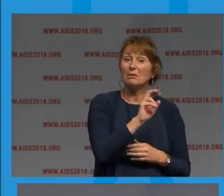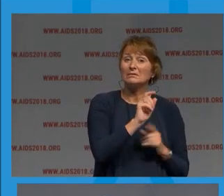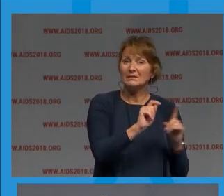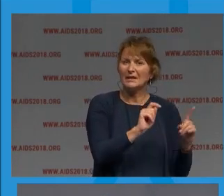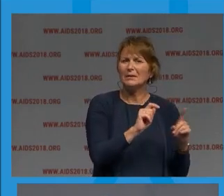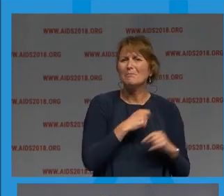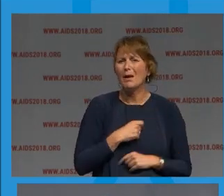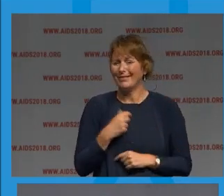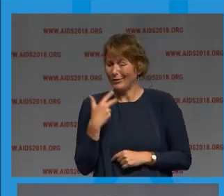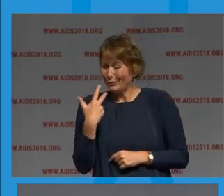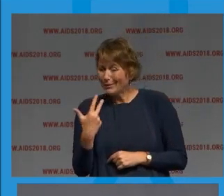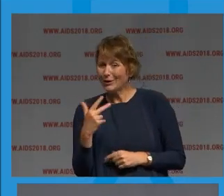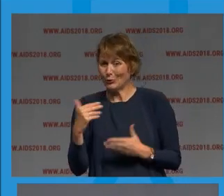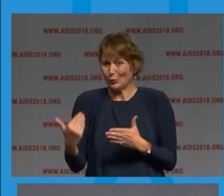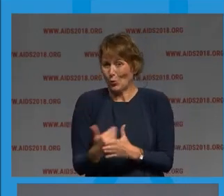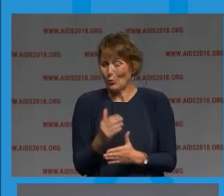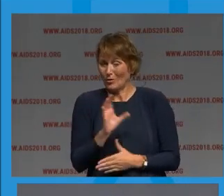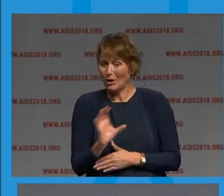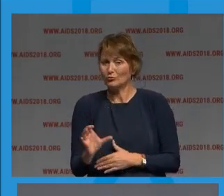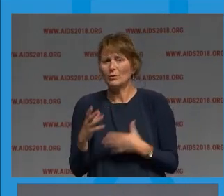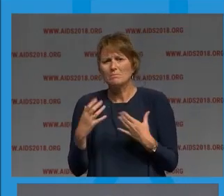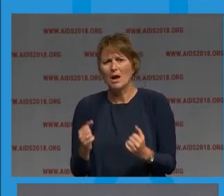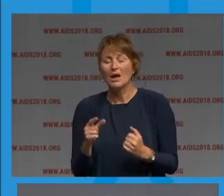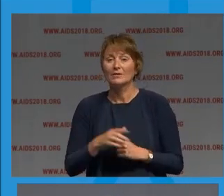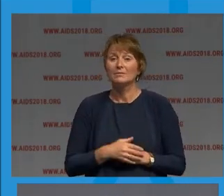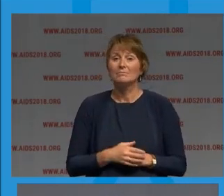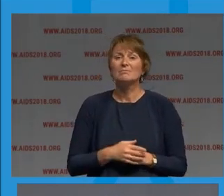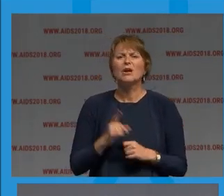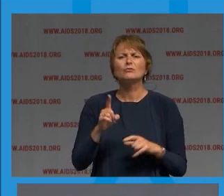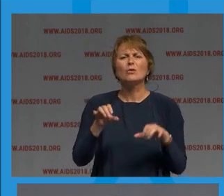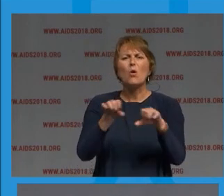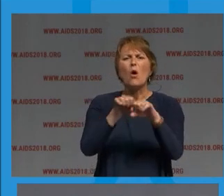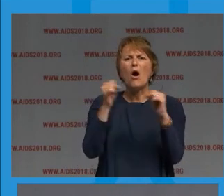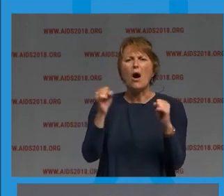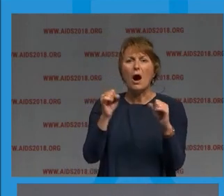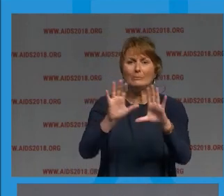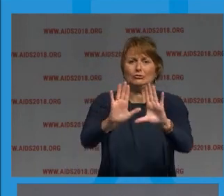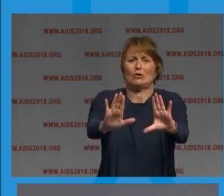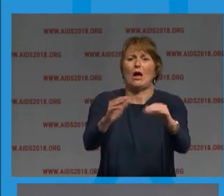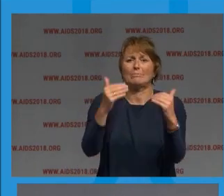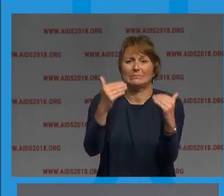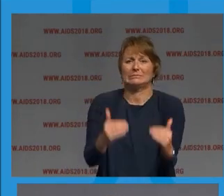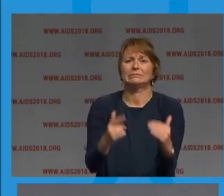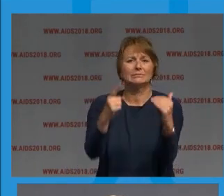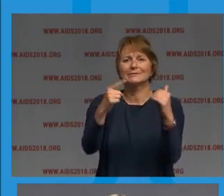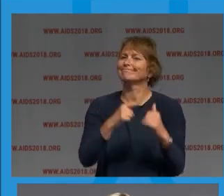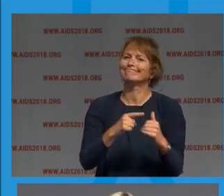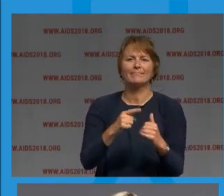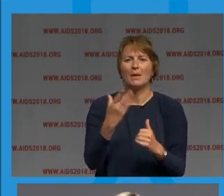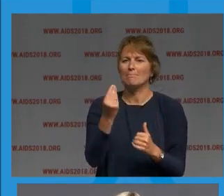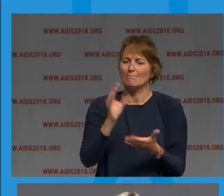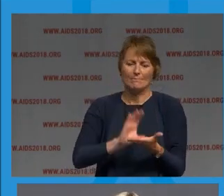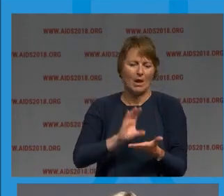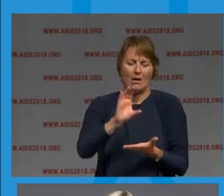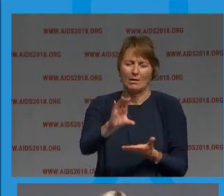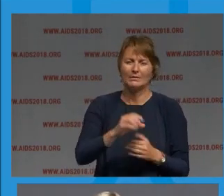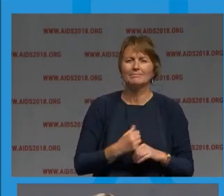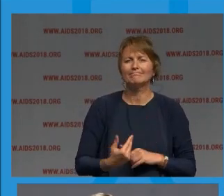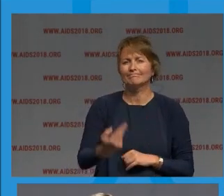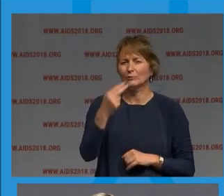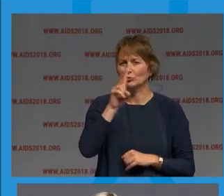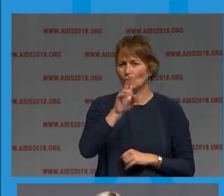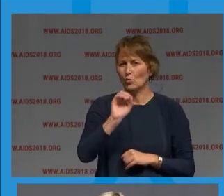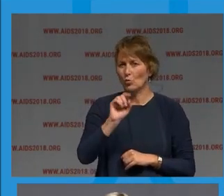new countries. Harm reduction is underfunded. In 2016, the allocated amount for